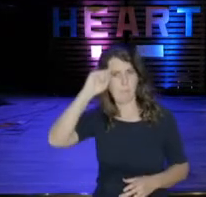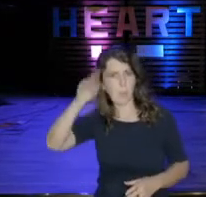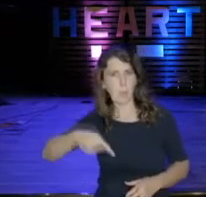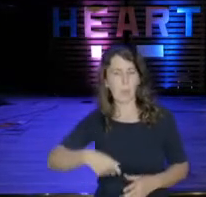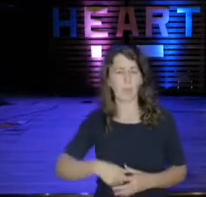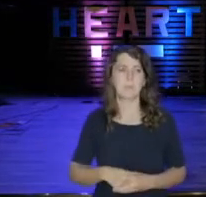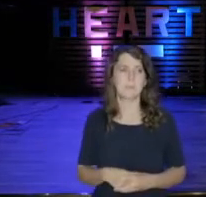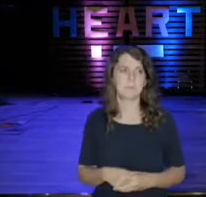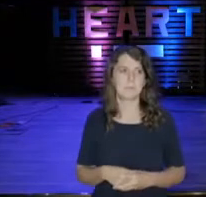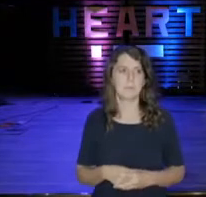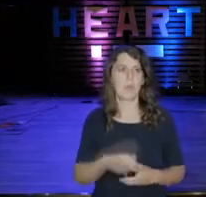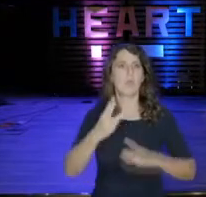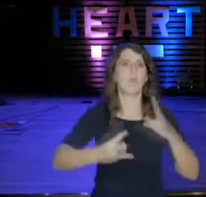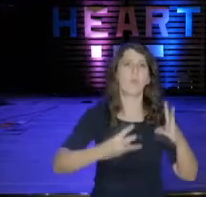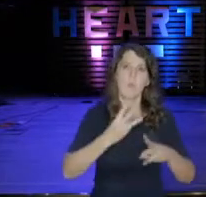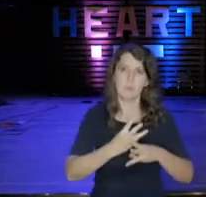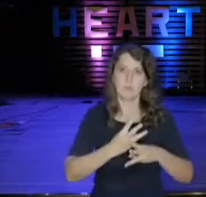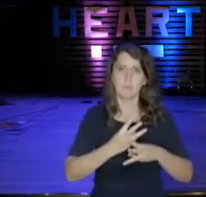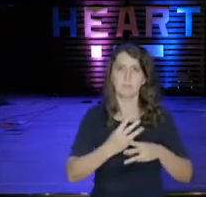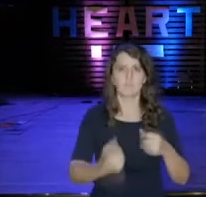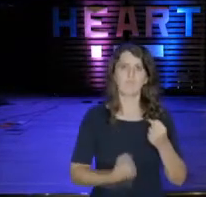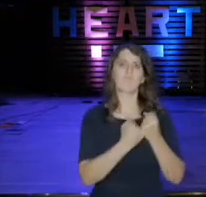I mean, the world celebrates clever.